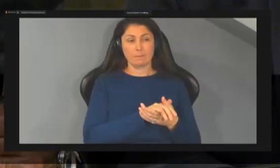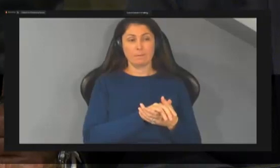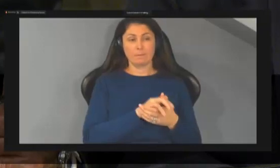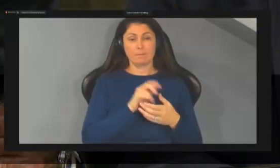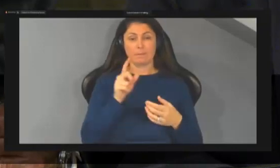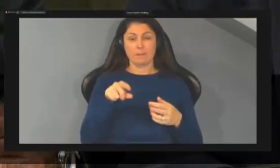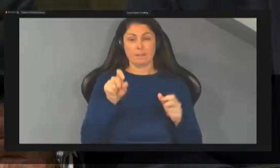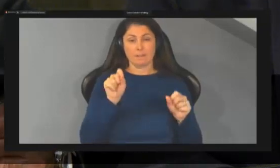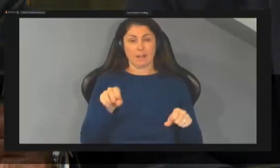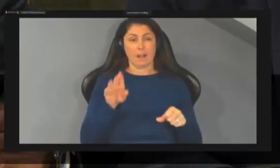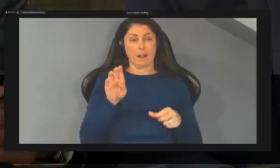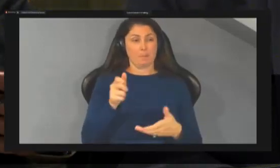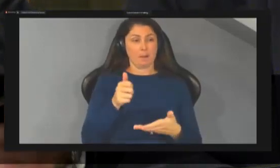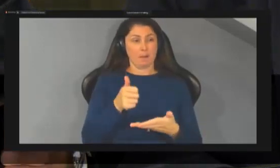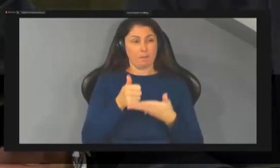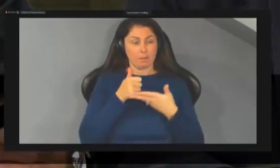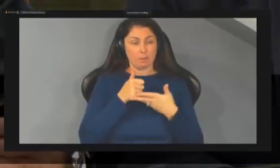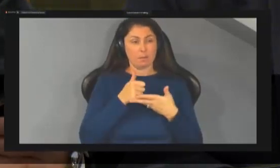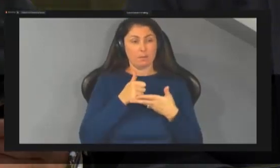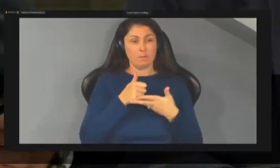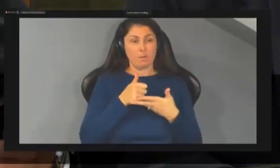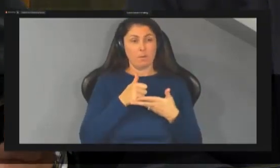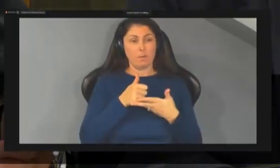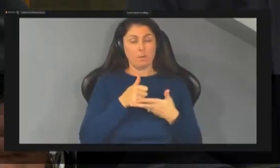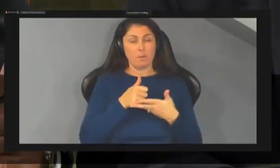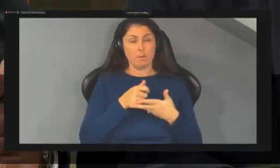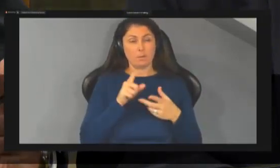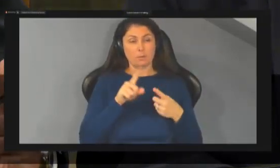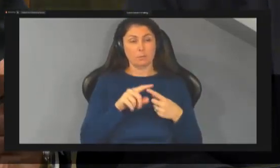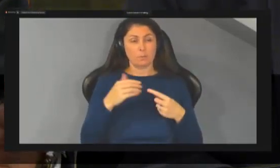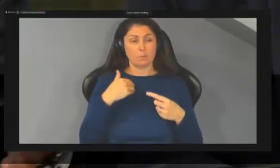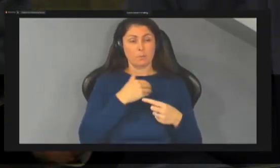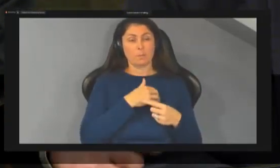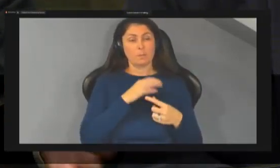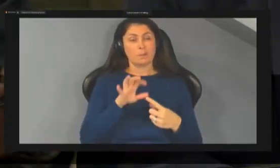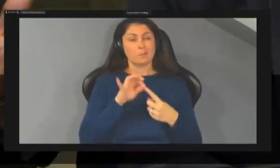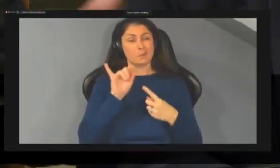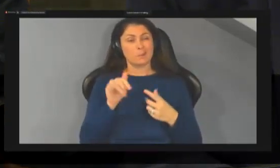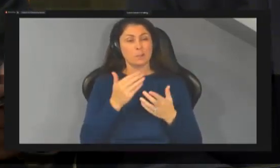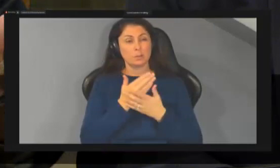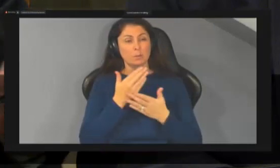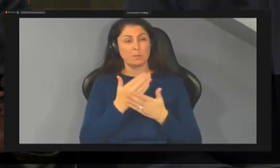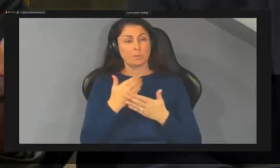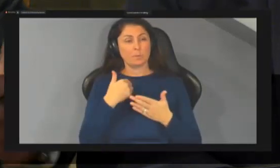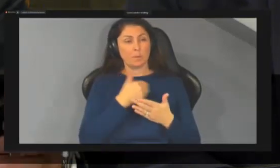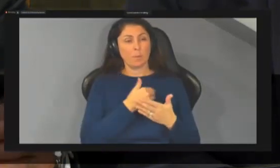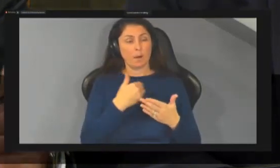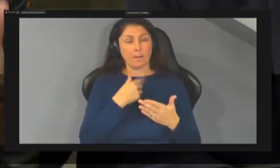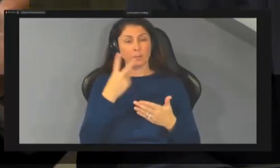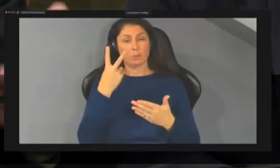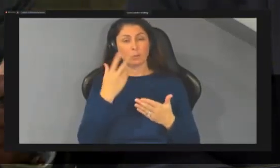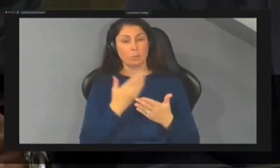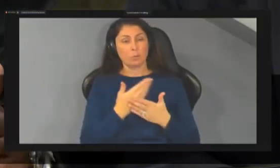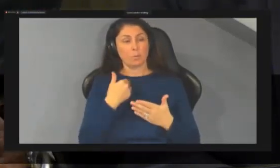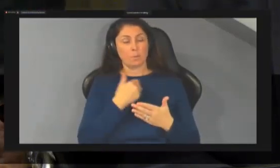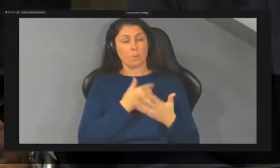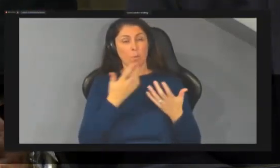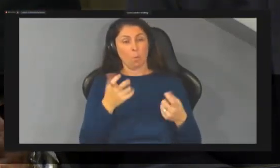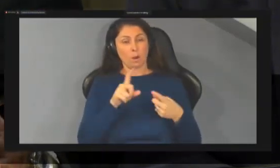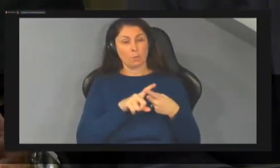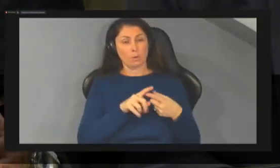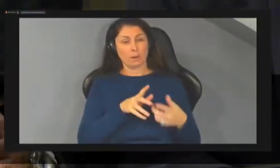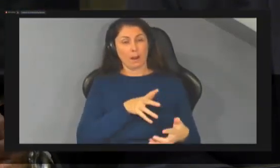be helpful to members, especially newer members that are, and we have two new members coming on that want to get acclimated, and